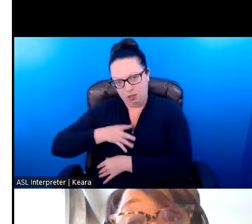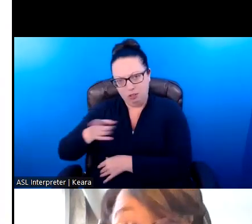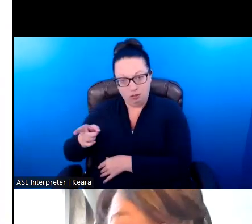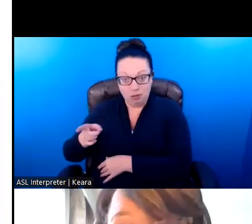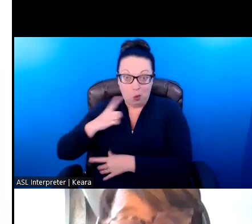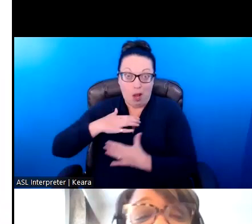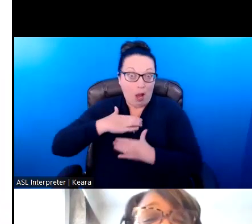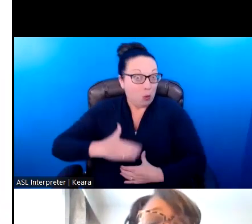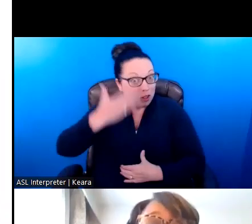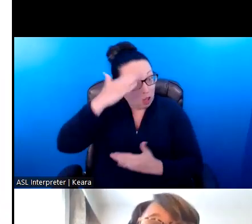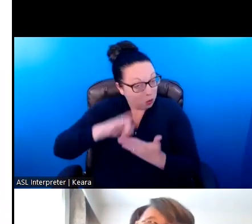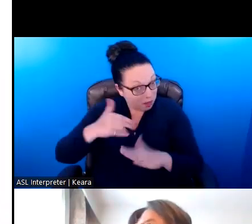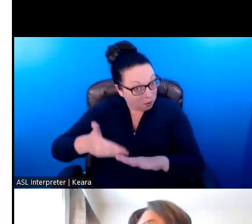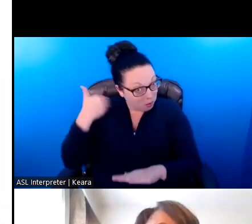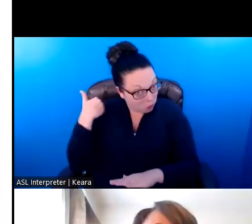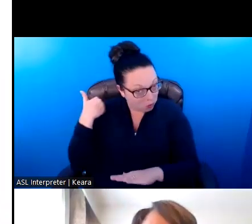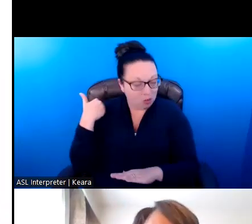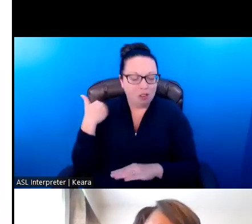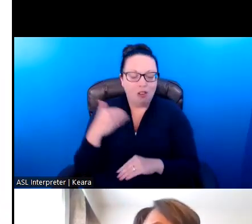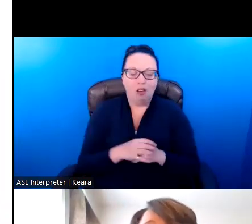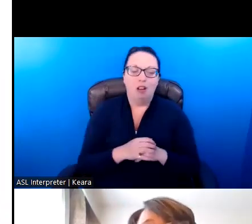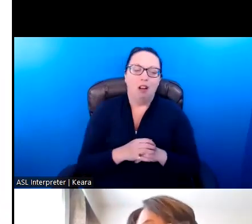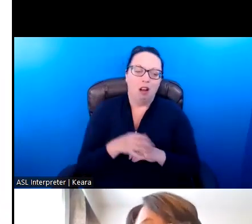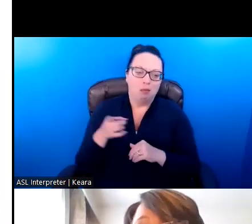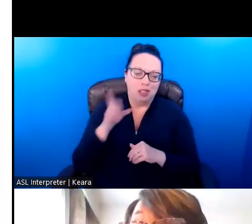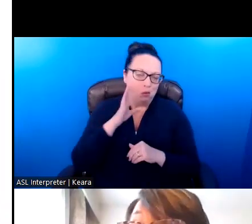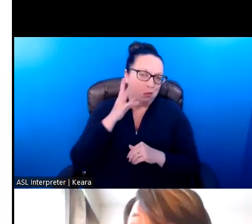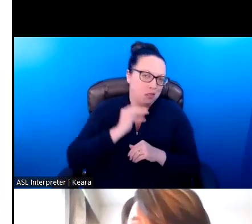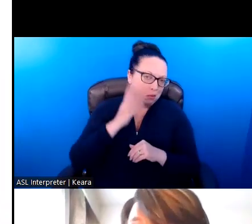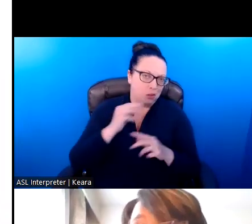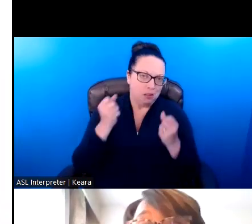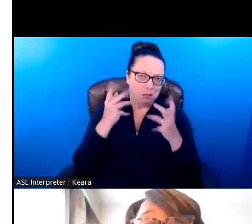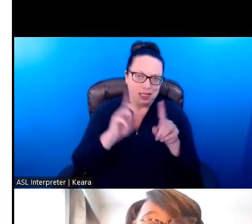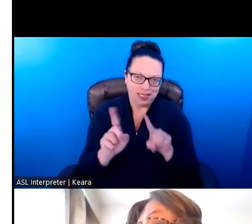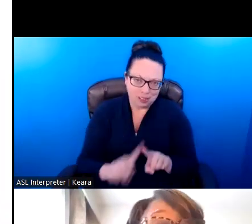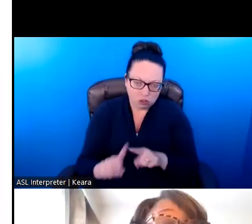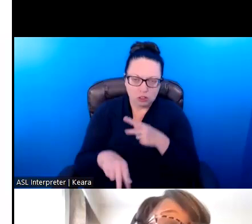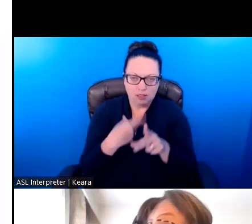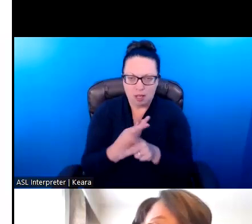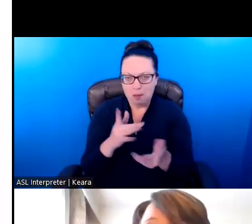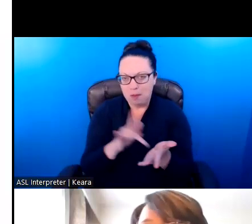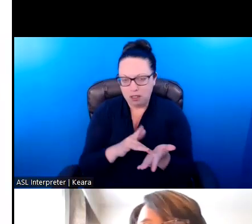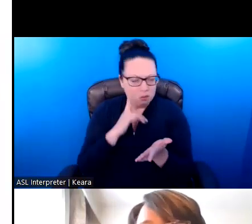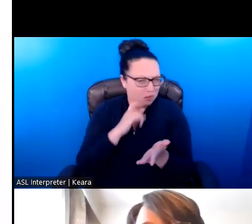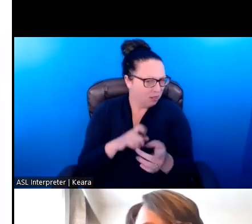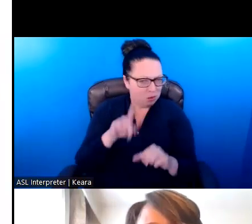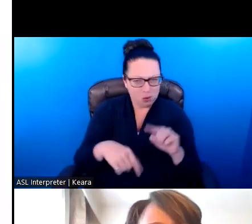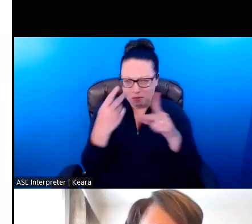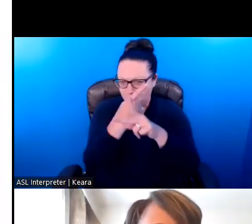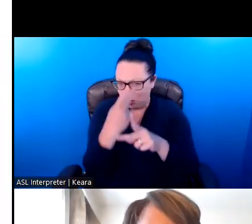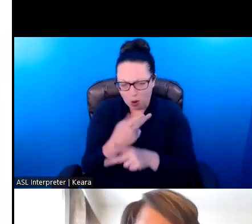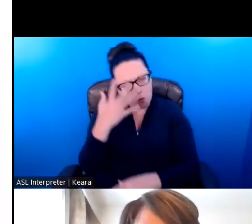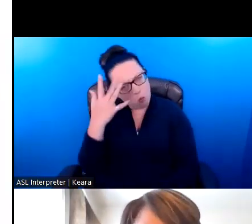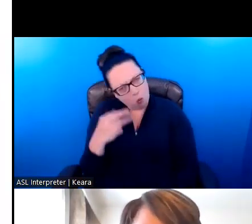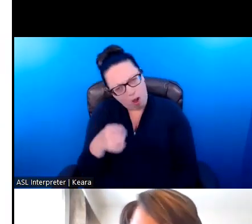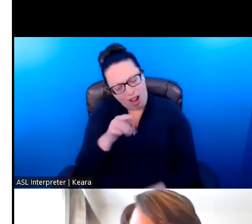had known earlier, and he would have been experiencing all these different medications because they couldn't figure out why he was